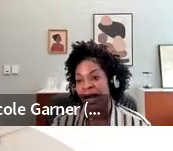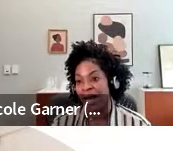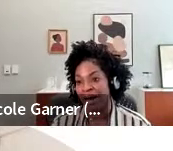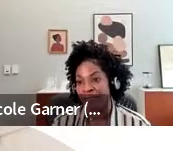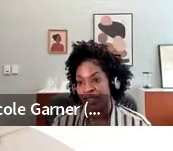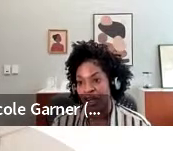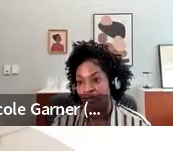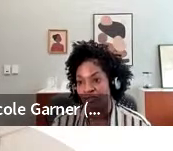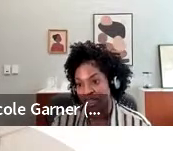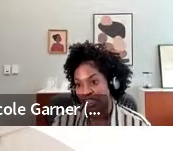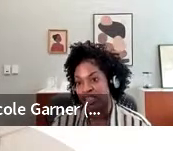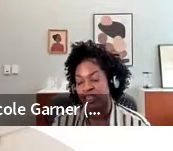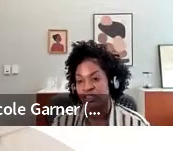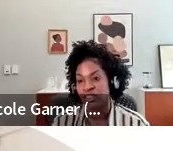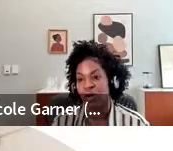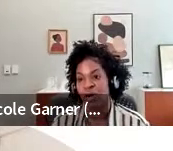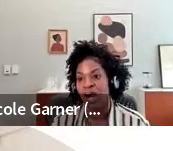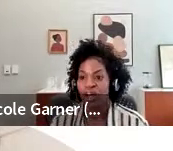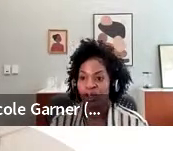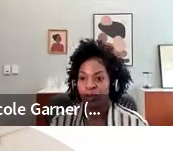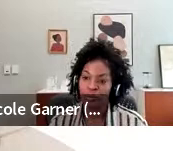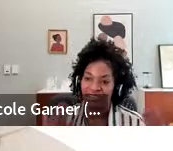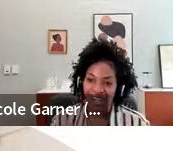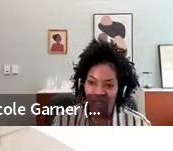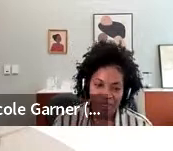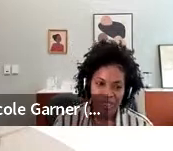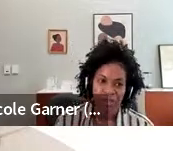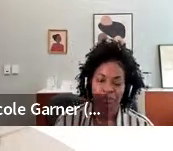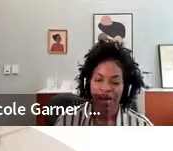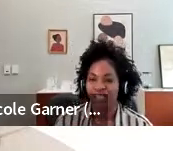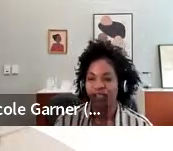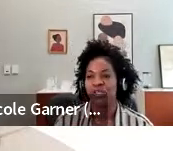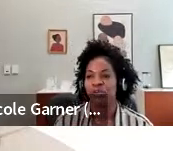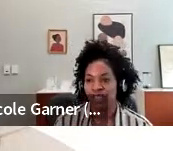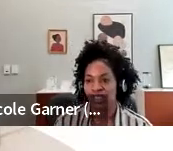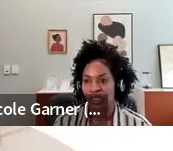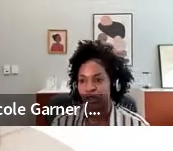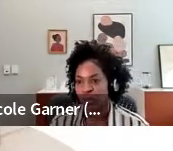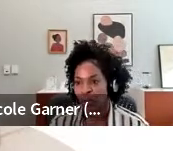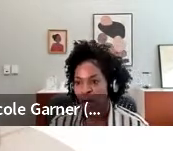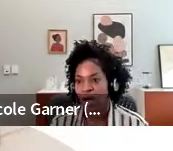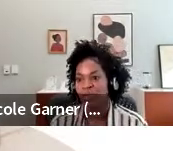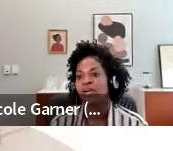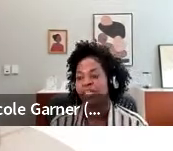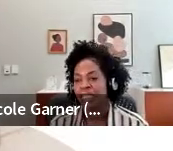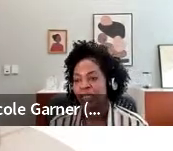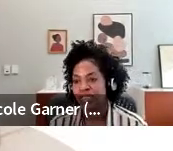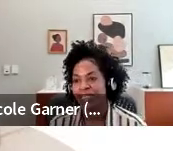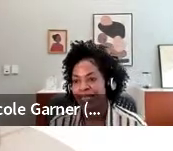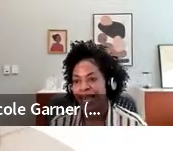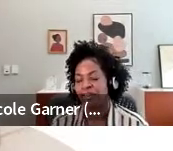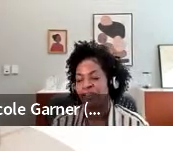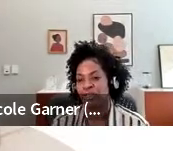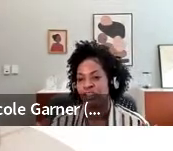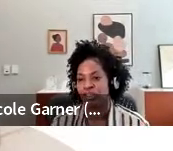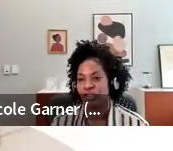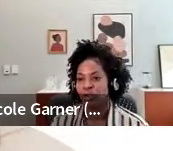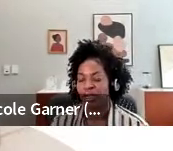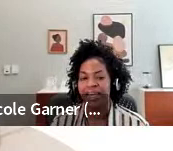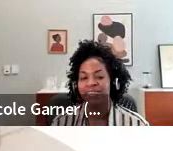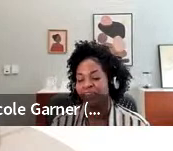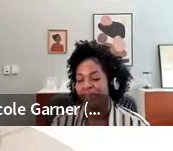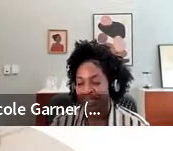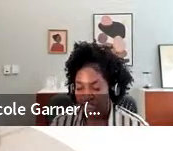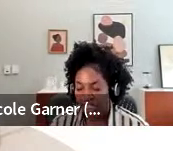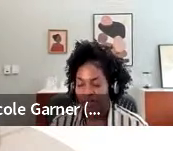bidirectional, function. And so, although it will fall up under policy or research, we will all be working closely together to